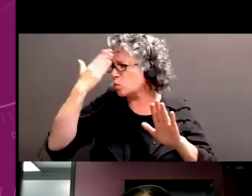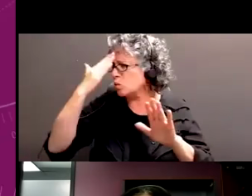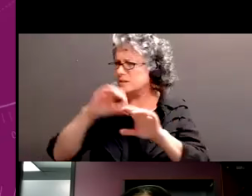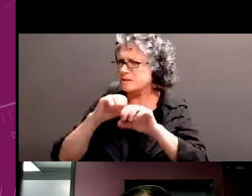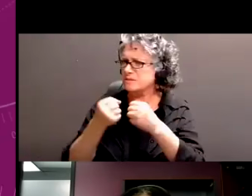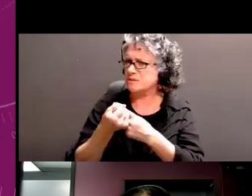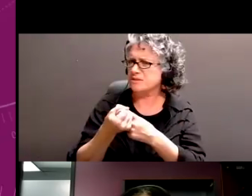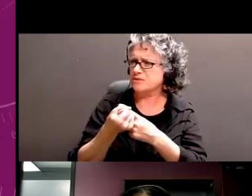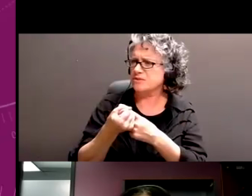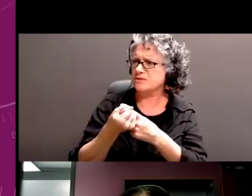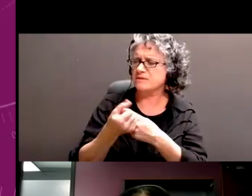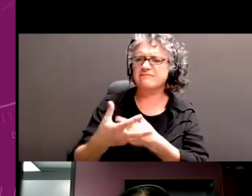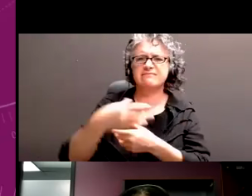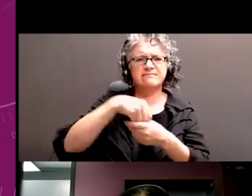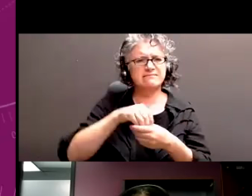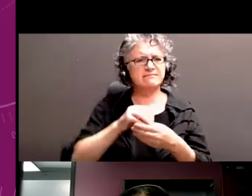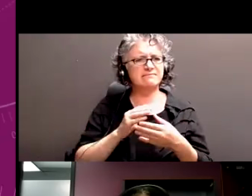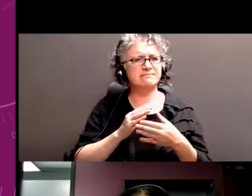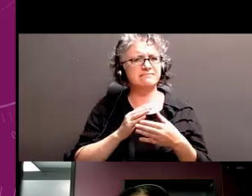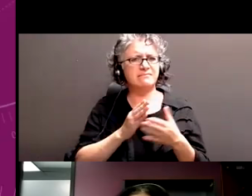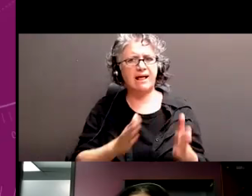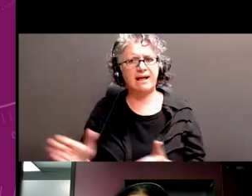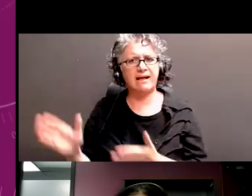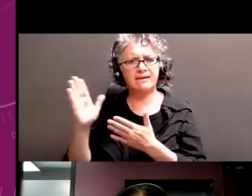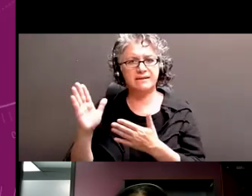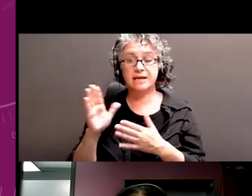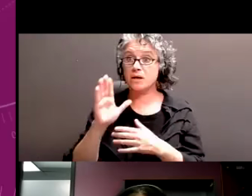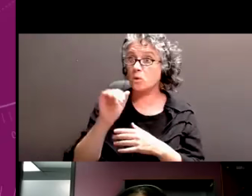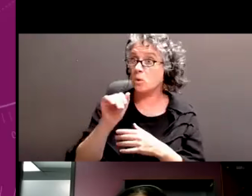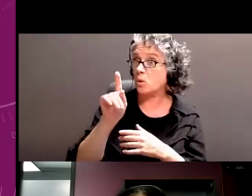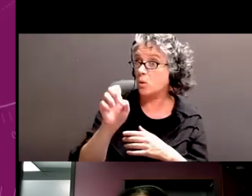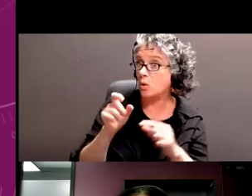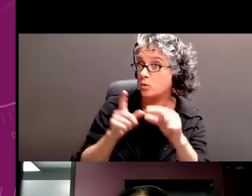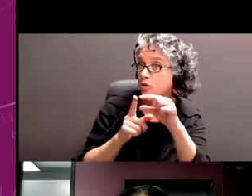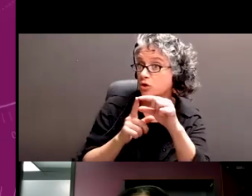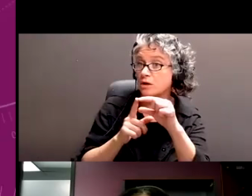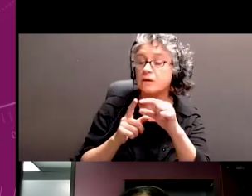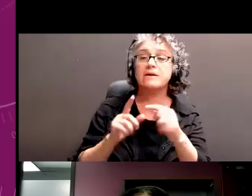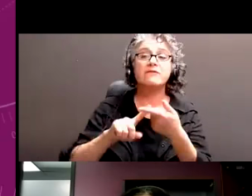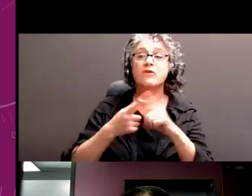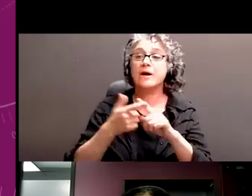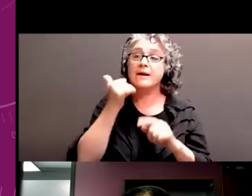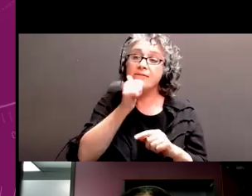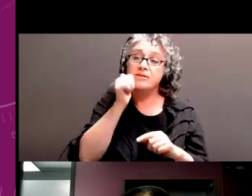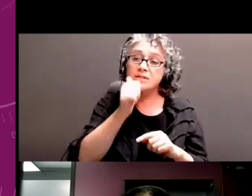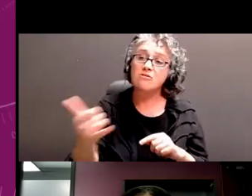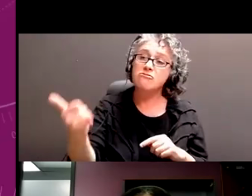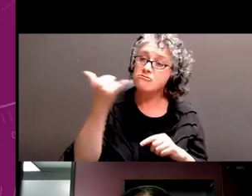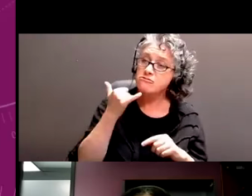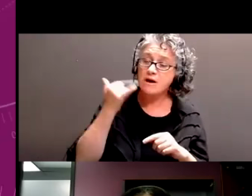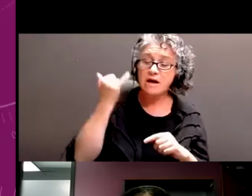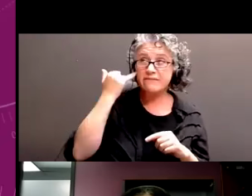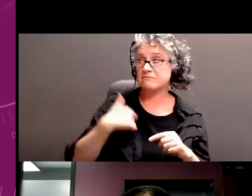it could be something as simple as a code word that my friend calls me every day. And if I say that,